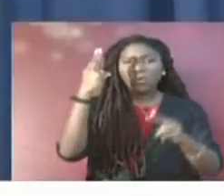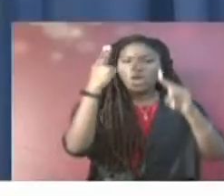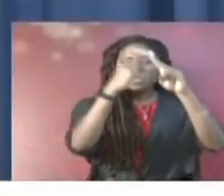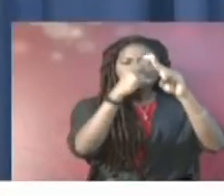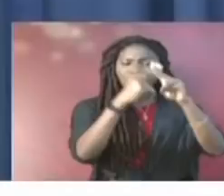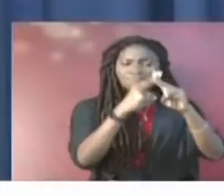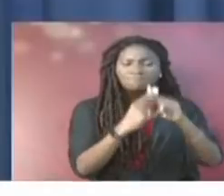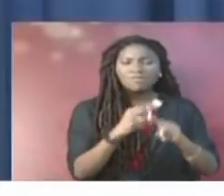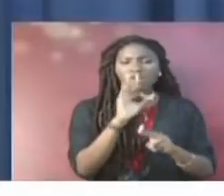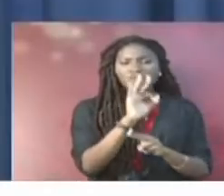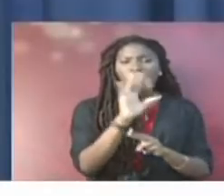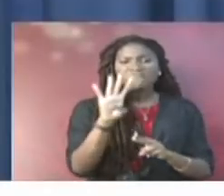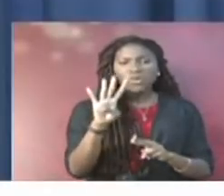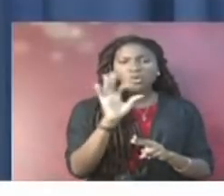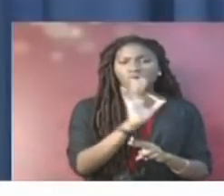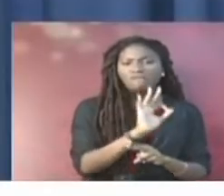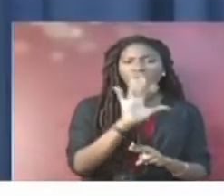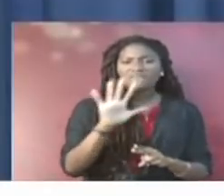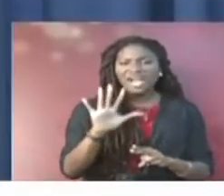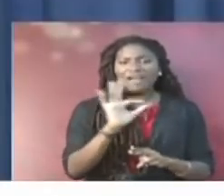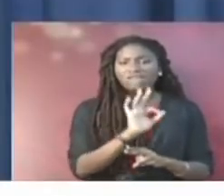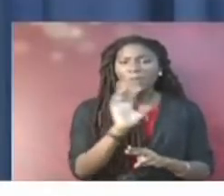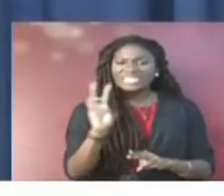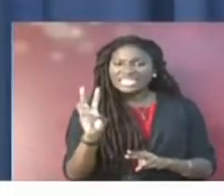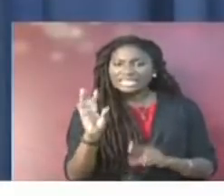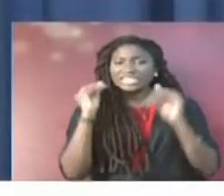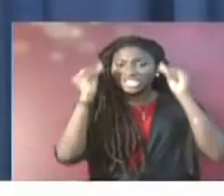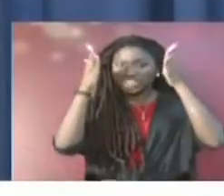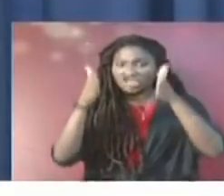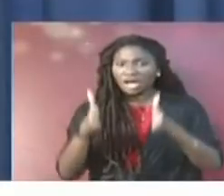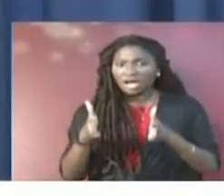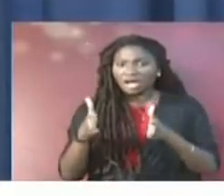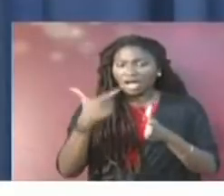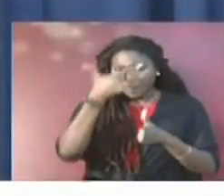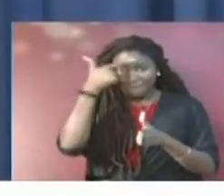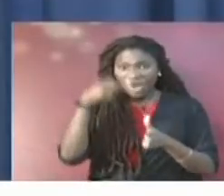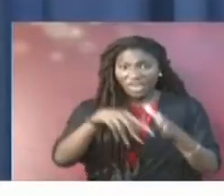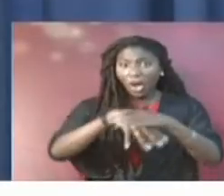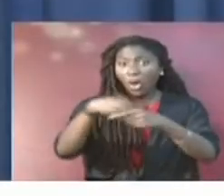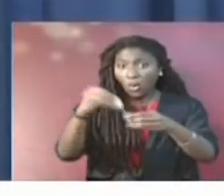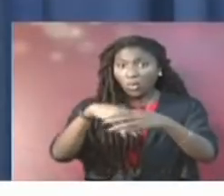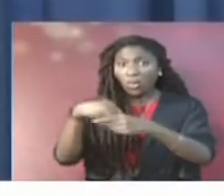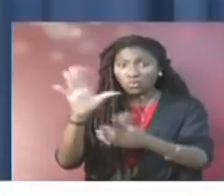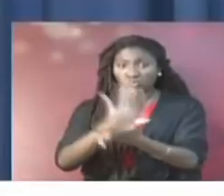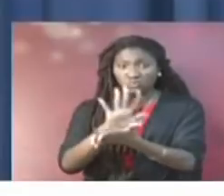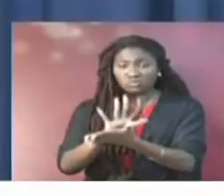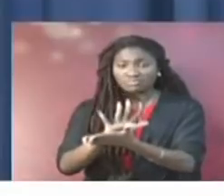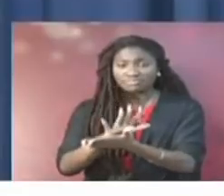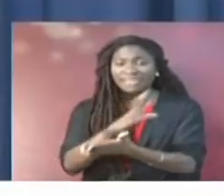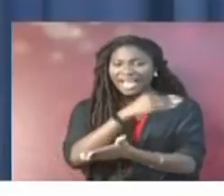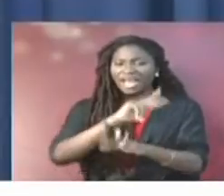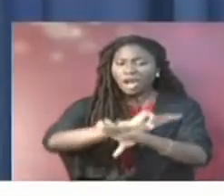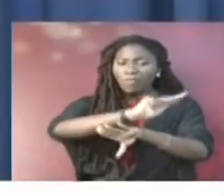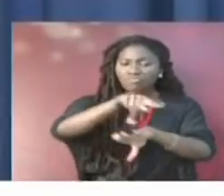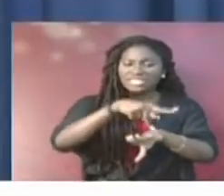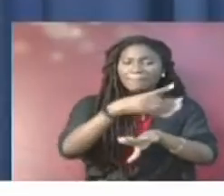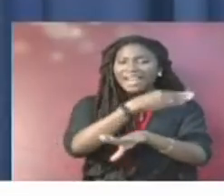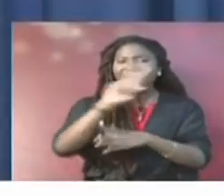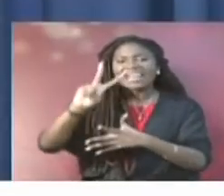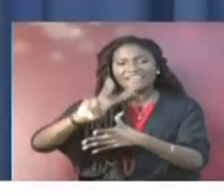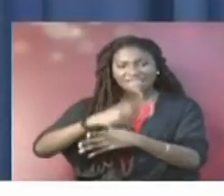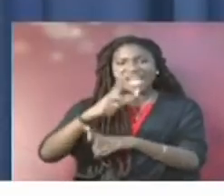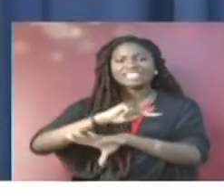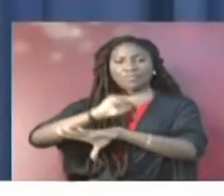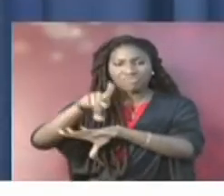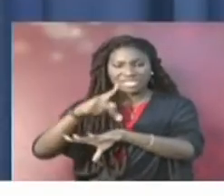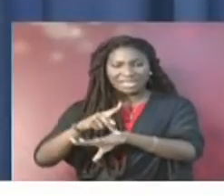and 6 teachers, because those are the ones that are physically out, and their principals and their vice principals. So she's working on